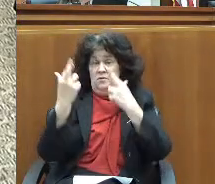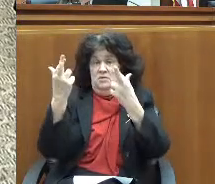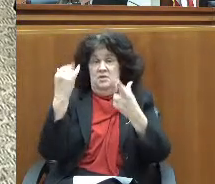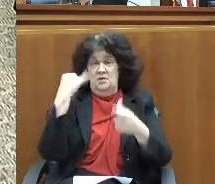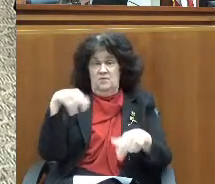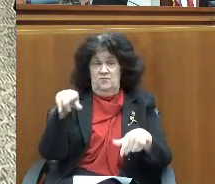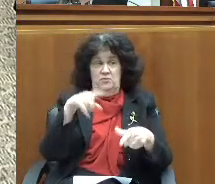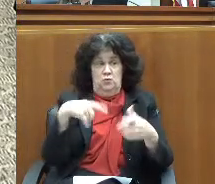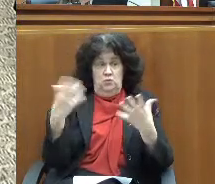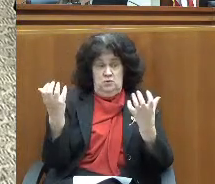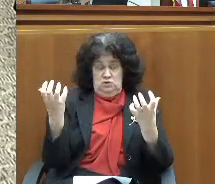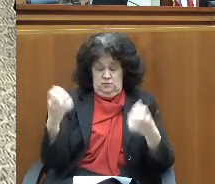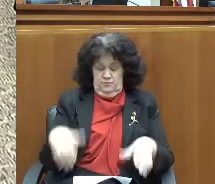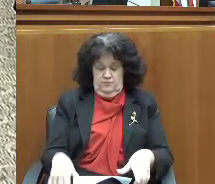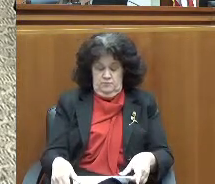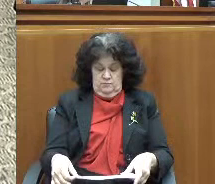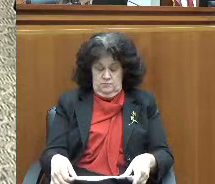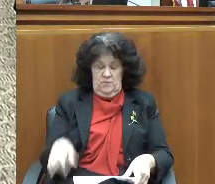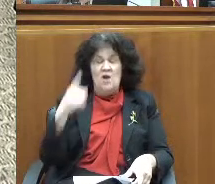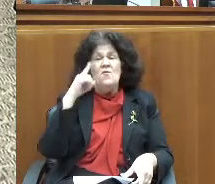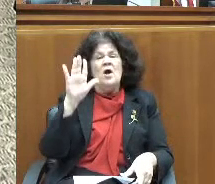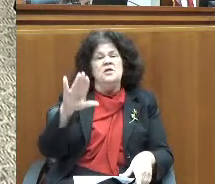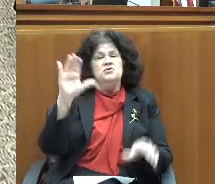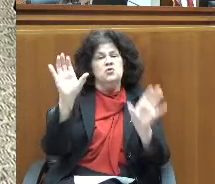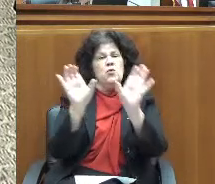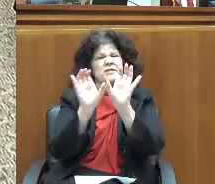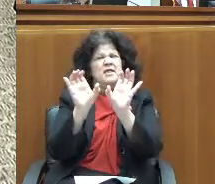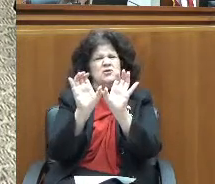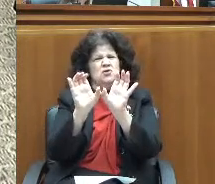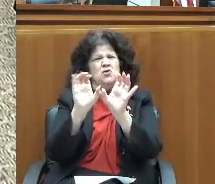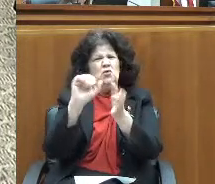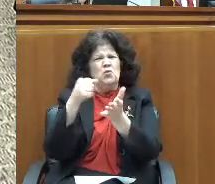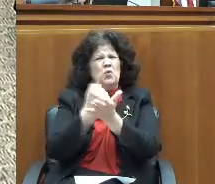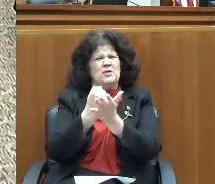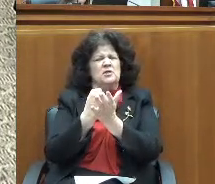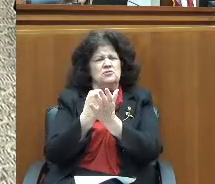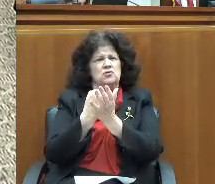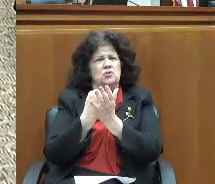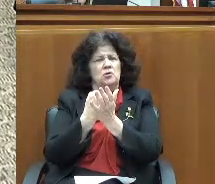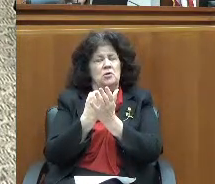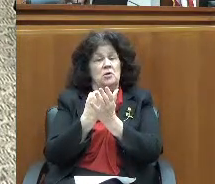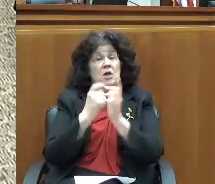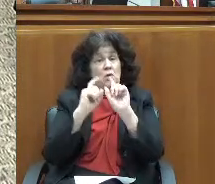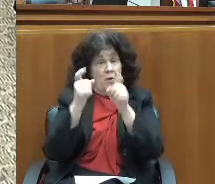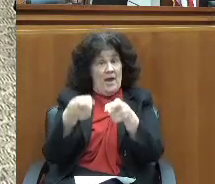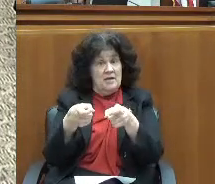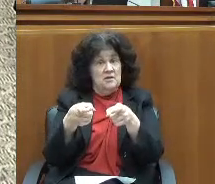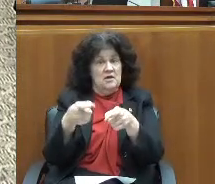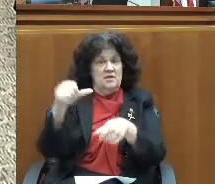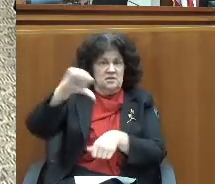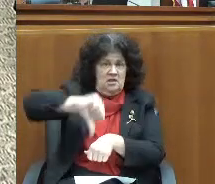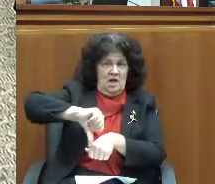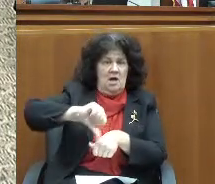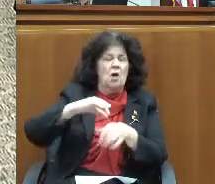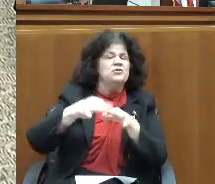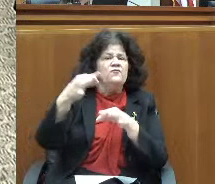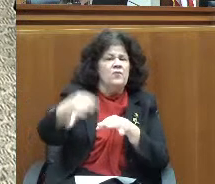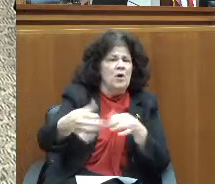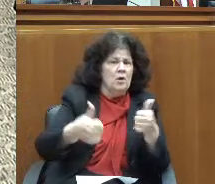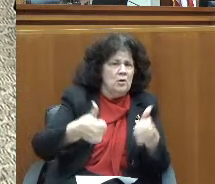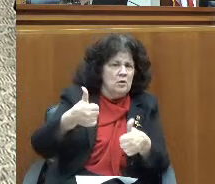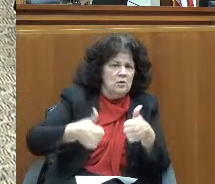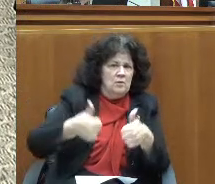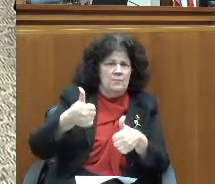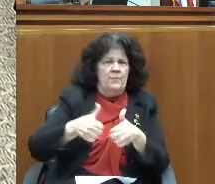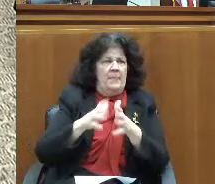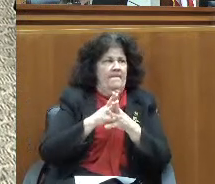approve? His credentials. Oh, I see. Grant, deny, or defer. Can you walk us, or are you going to walk